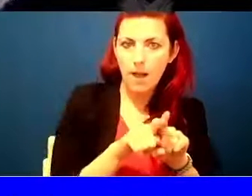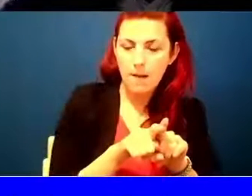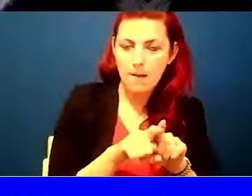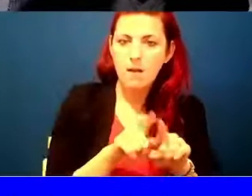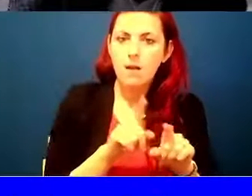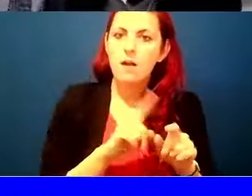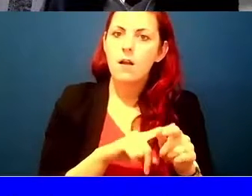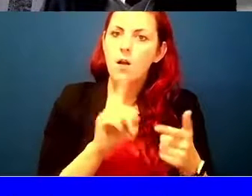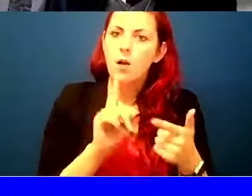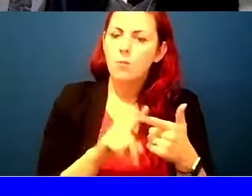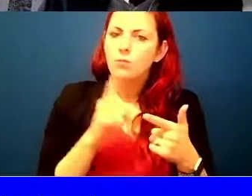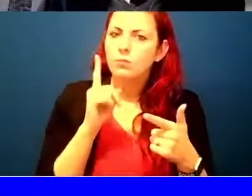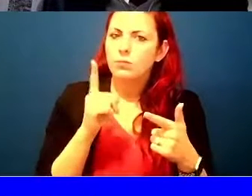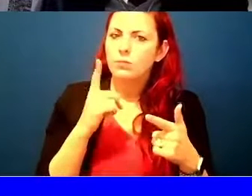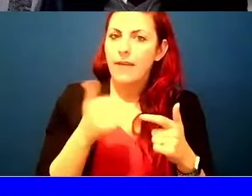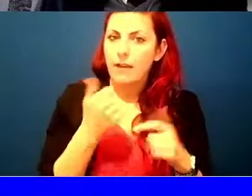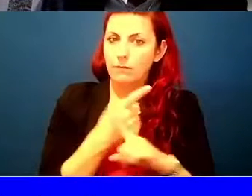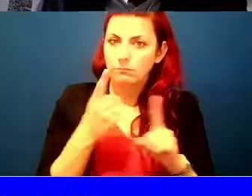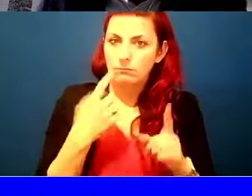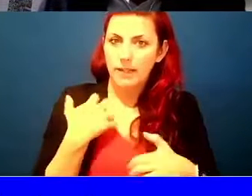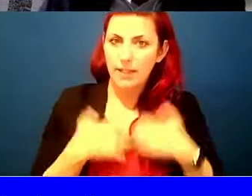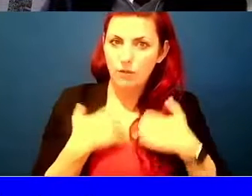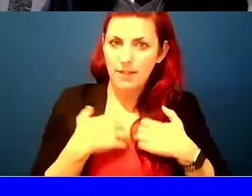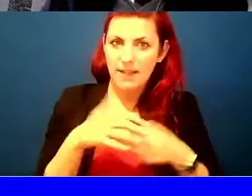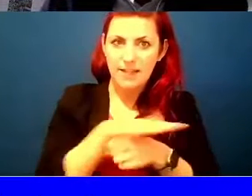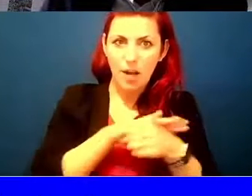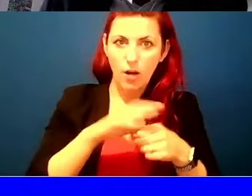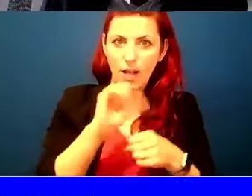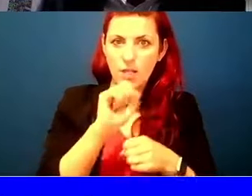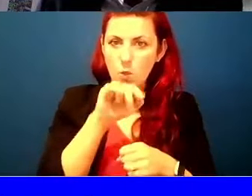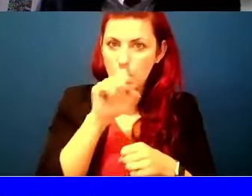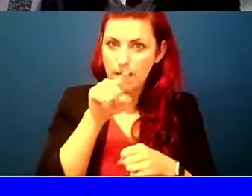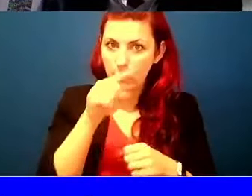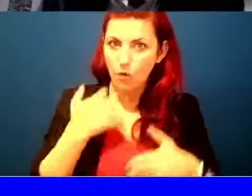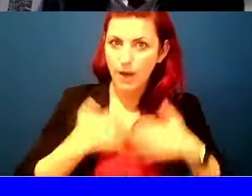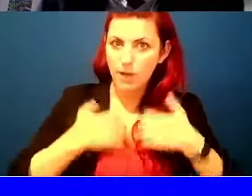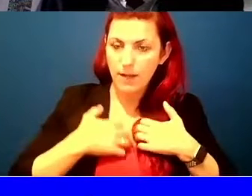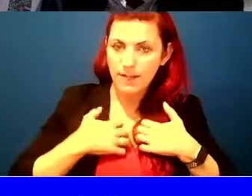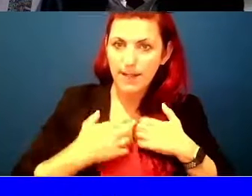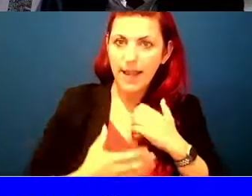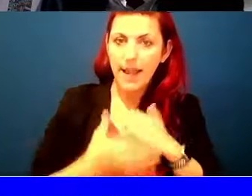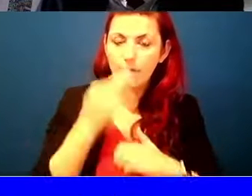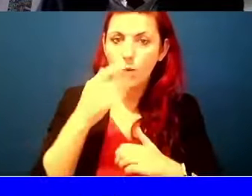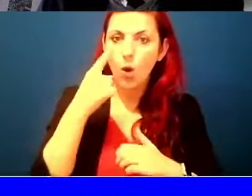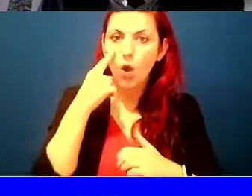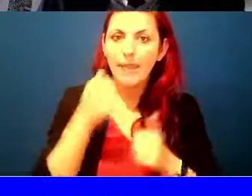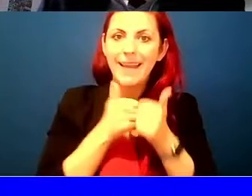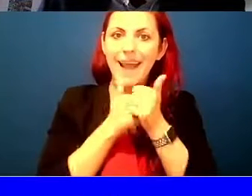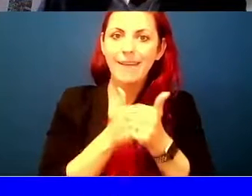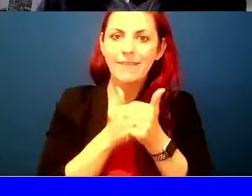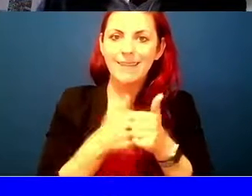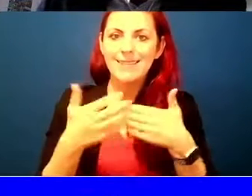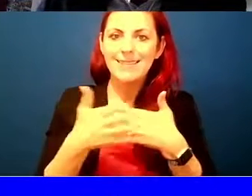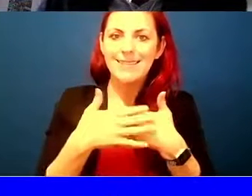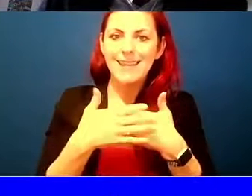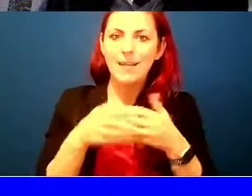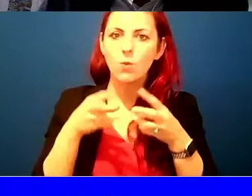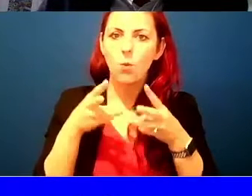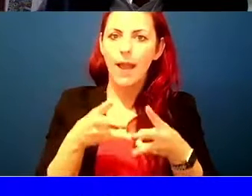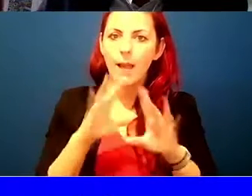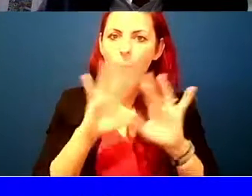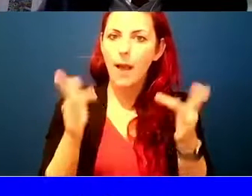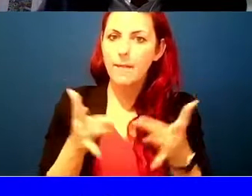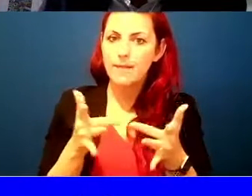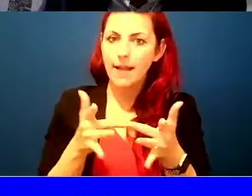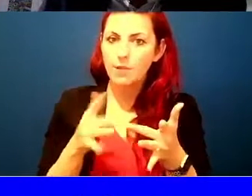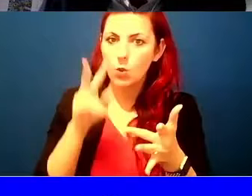For anyone who's interested in this area, and if Susie's interested, if you go to the Advocates Gateway website, you will find there